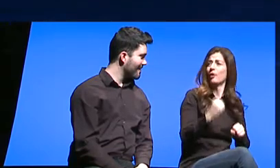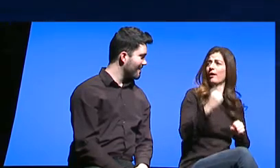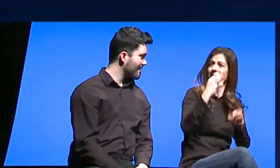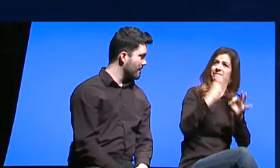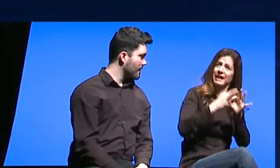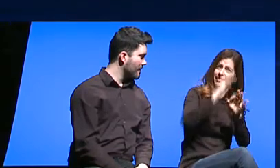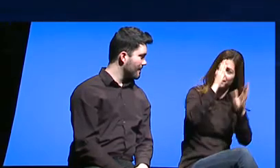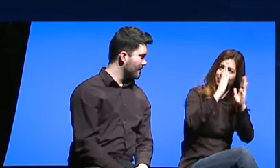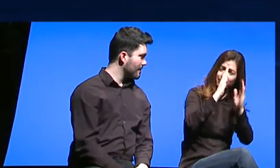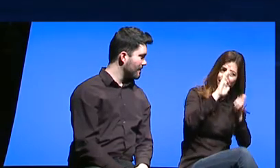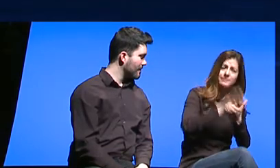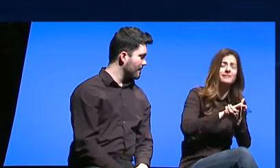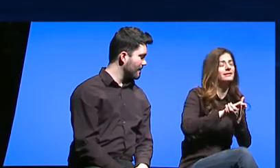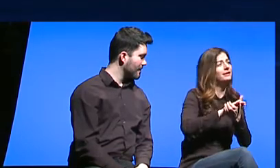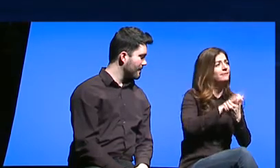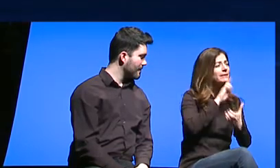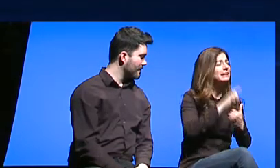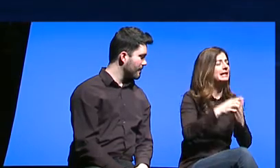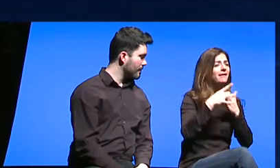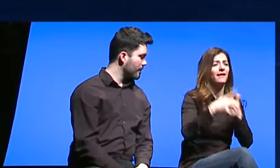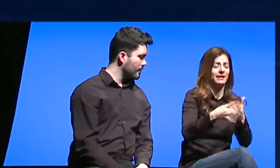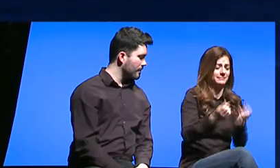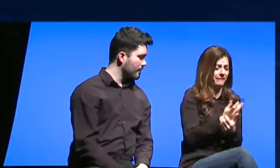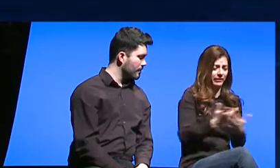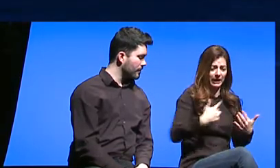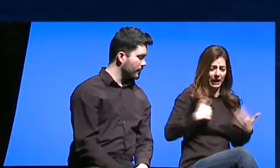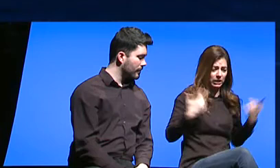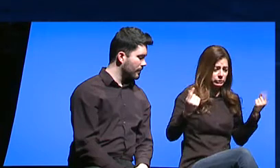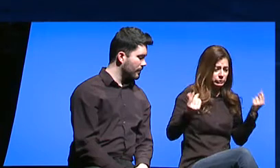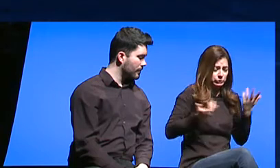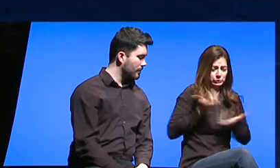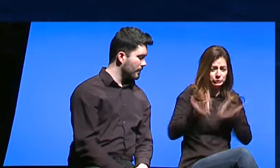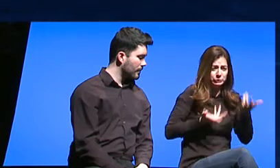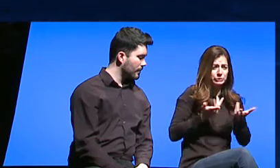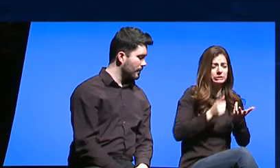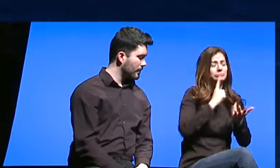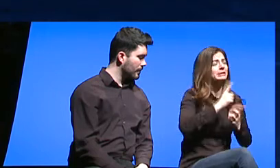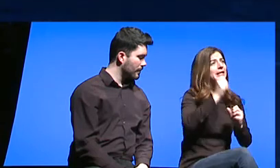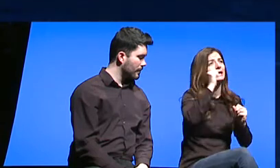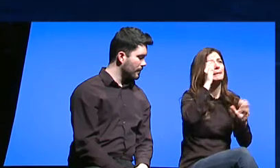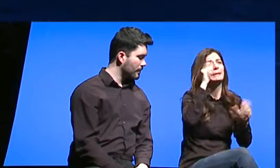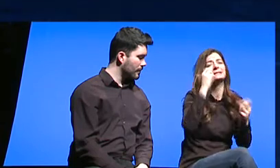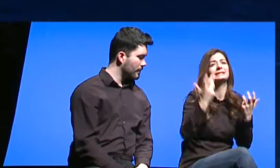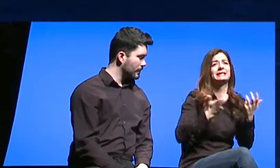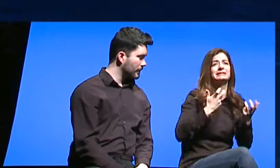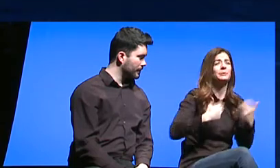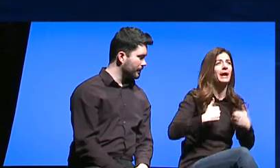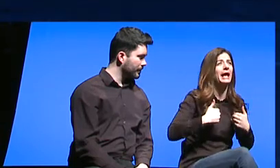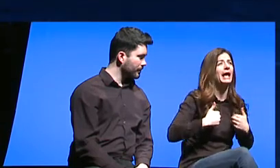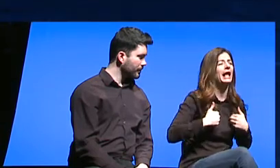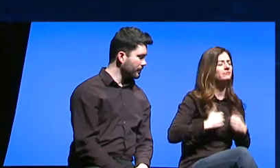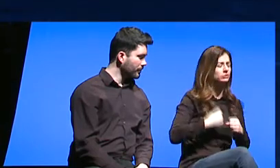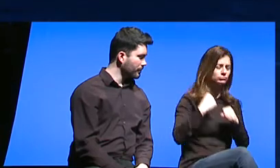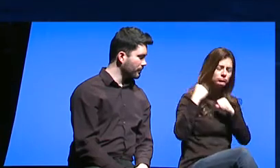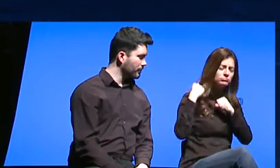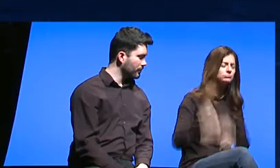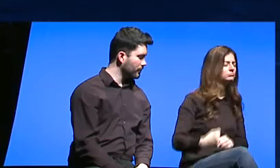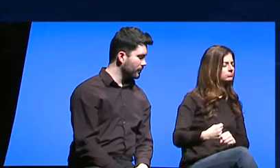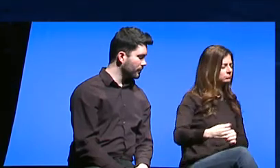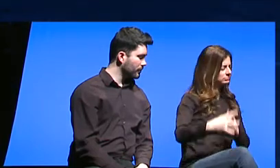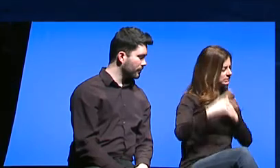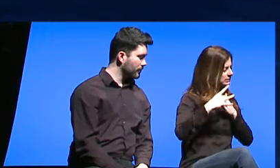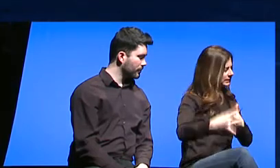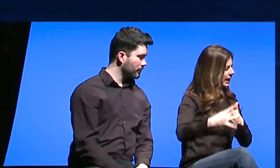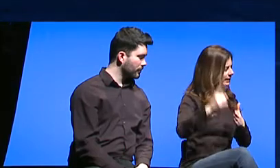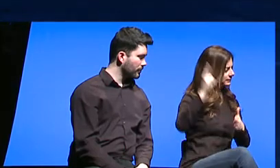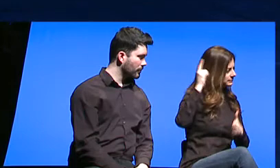and it's really amazing to have the type of, like, sure guidance that I feel that comes from my